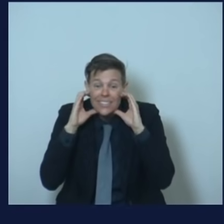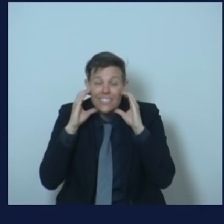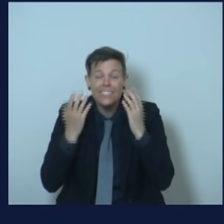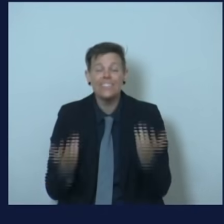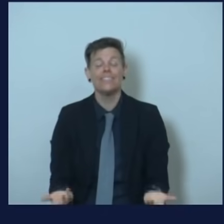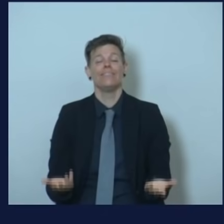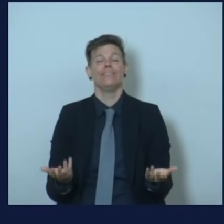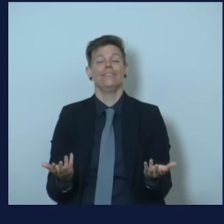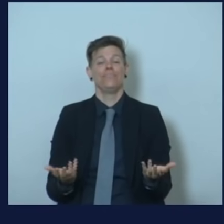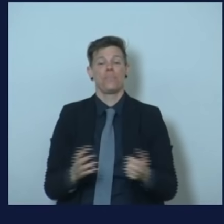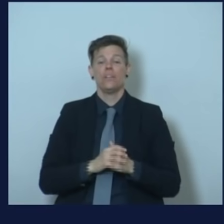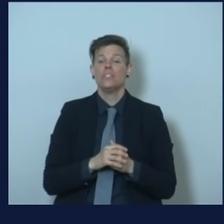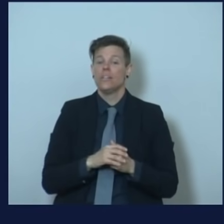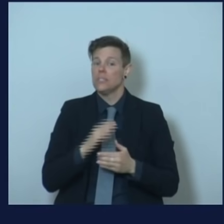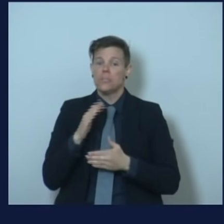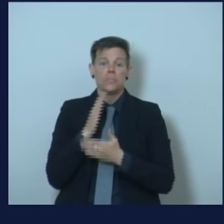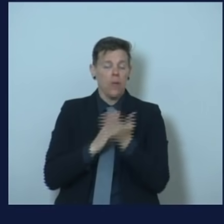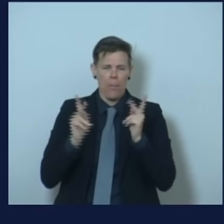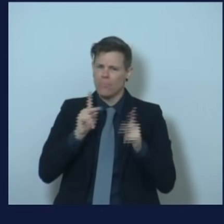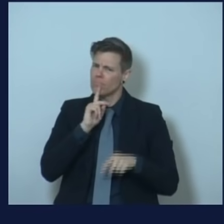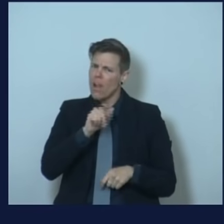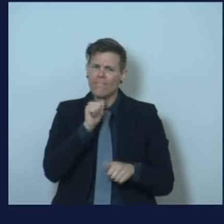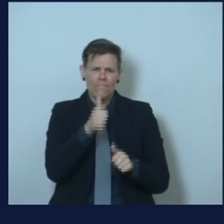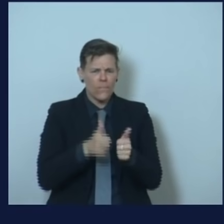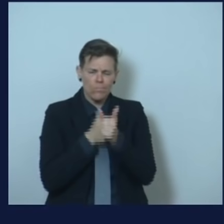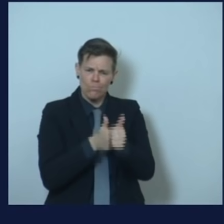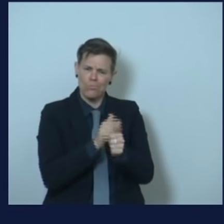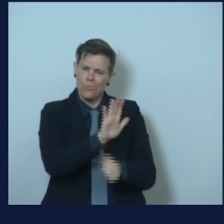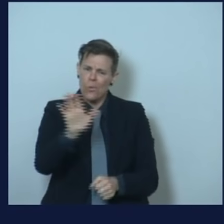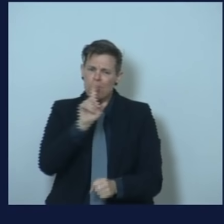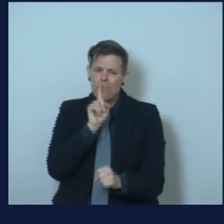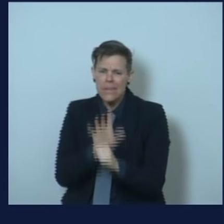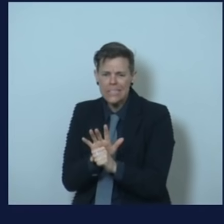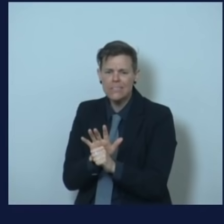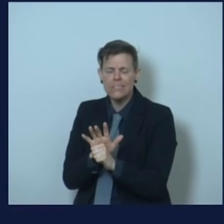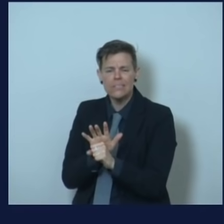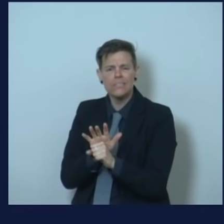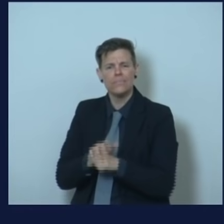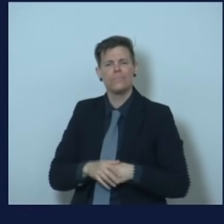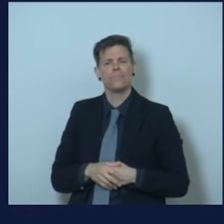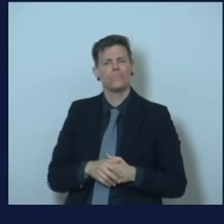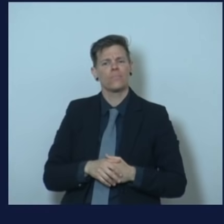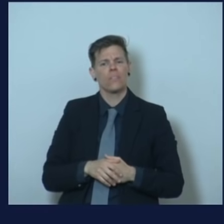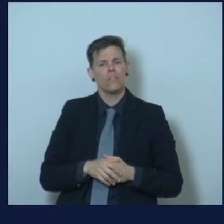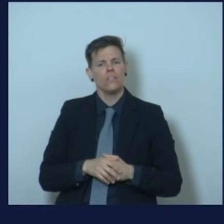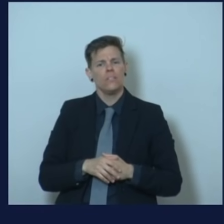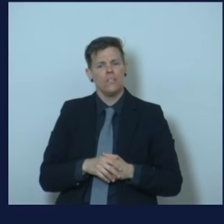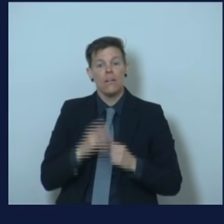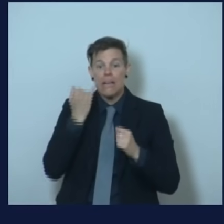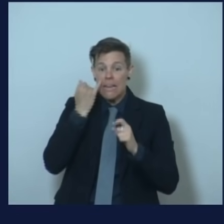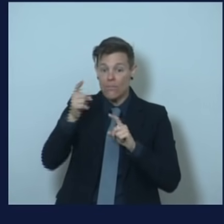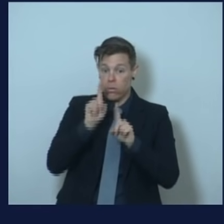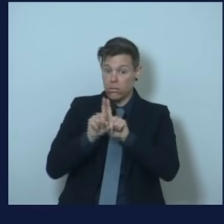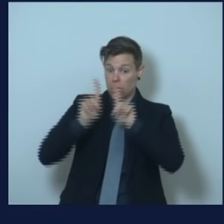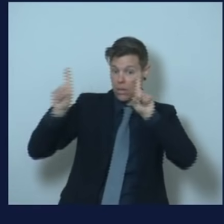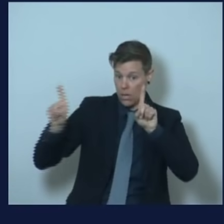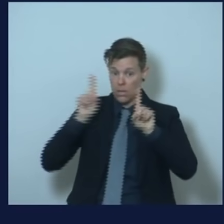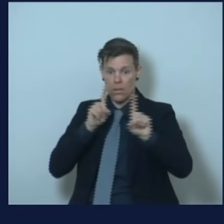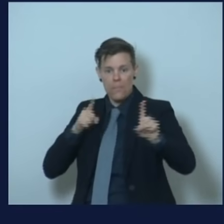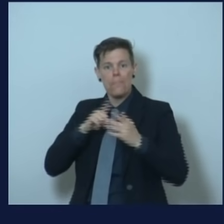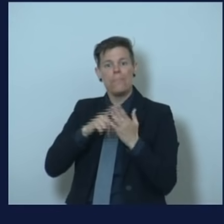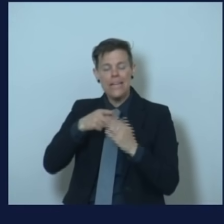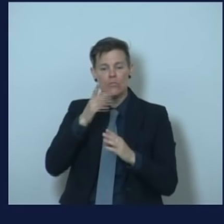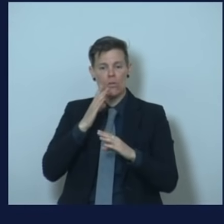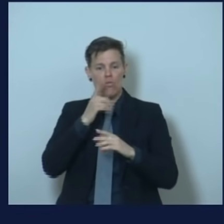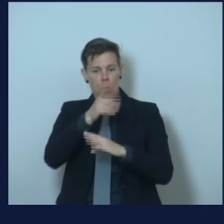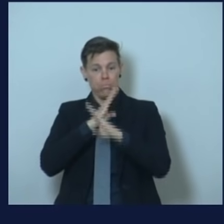their social contract. You are protecting others from you, and the only way that you can do that is to stay